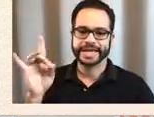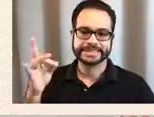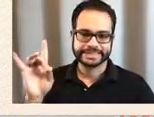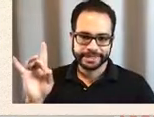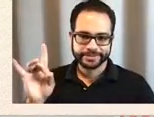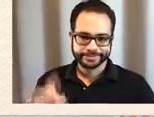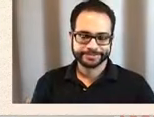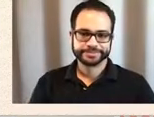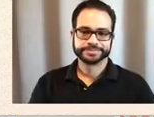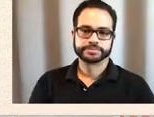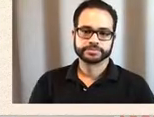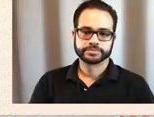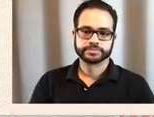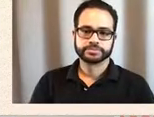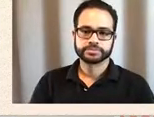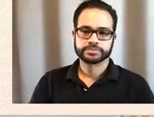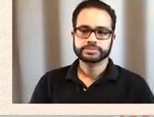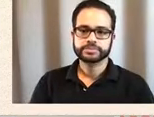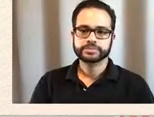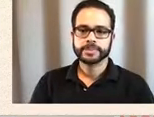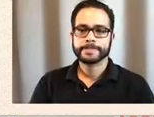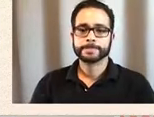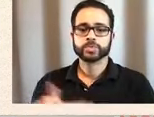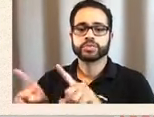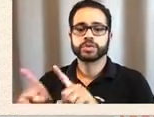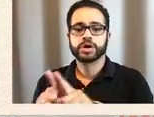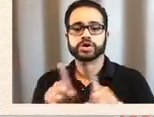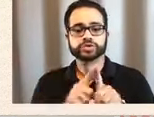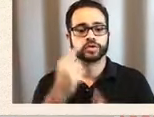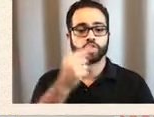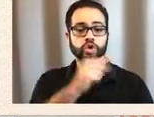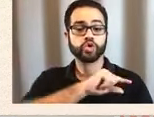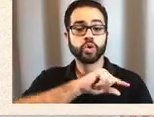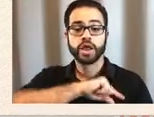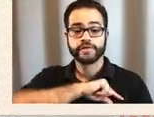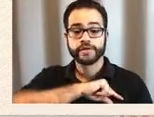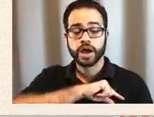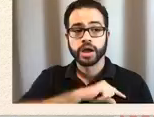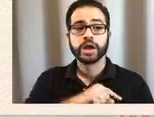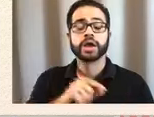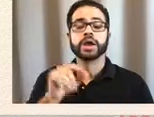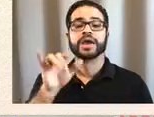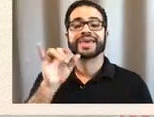And then also, to qualify for guardian advocacy, the disorder must